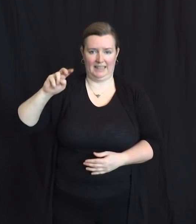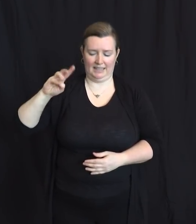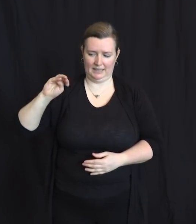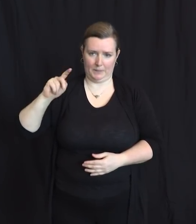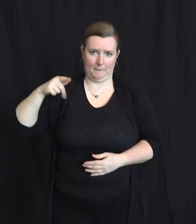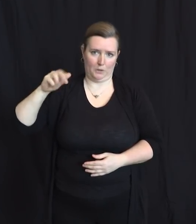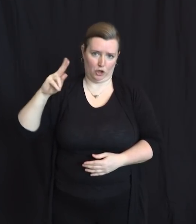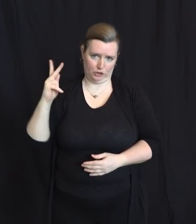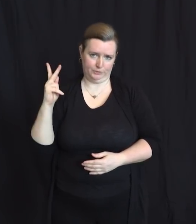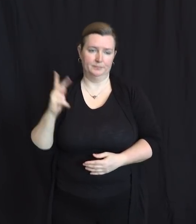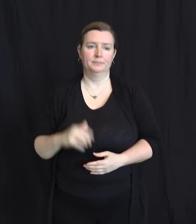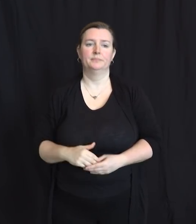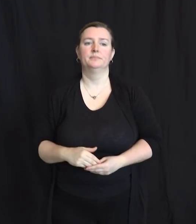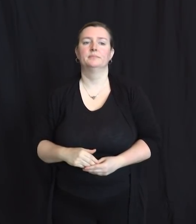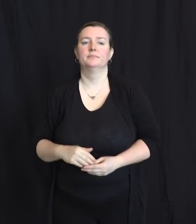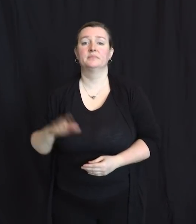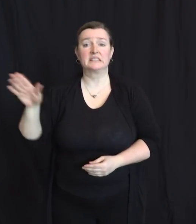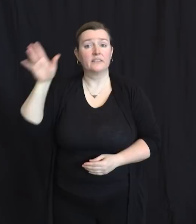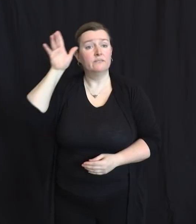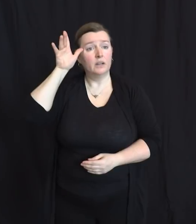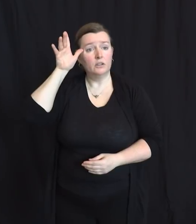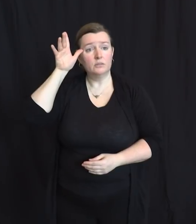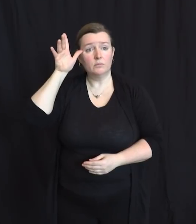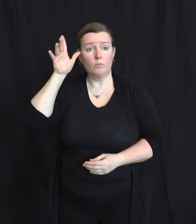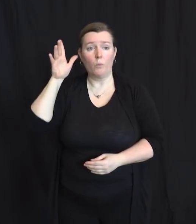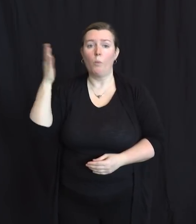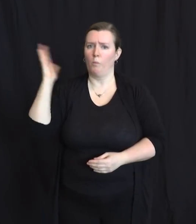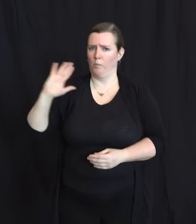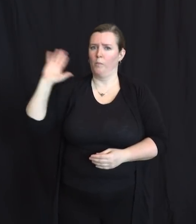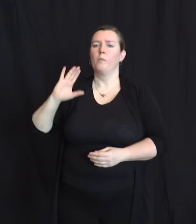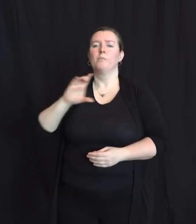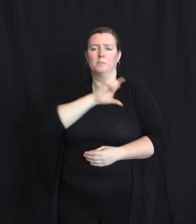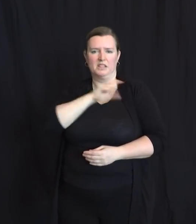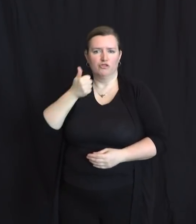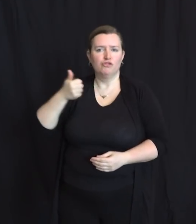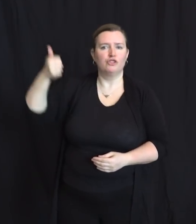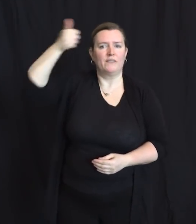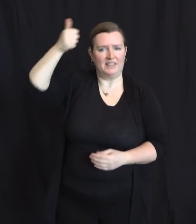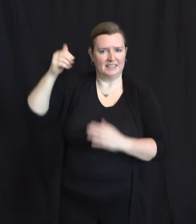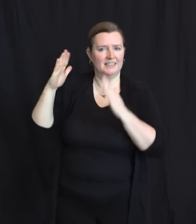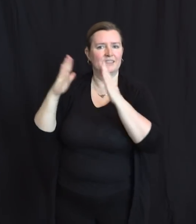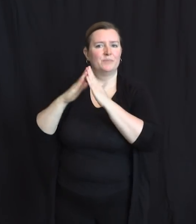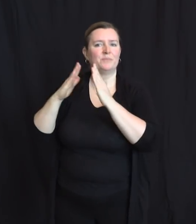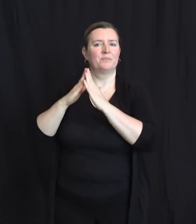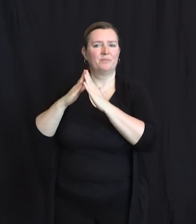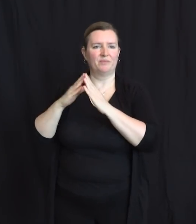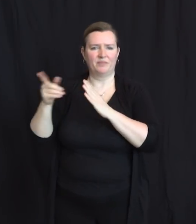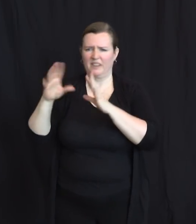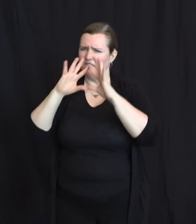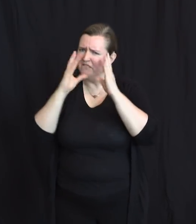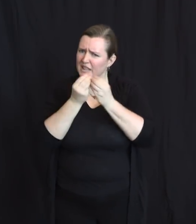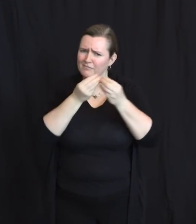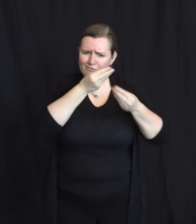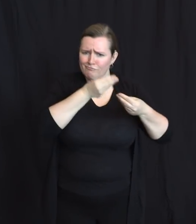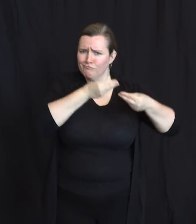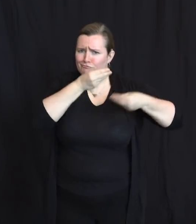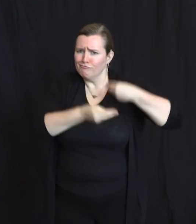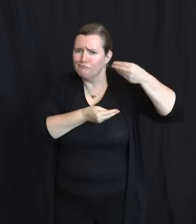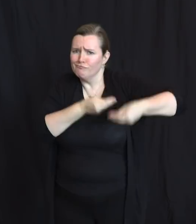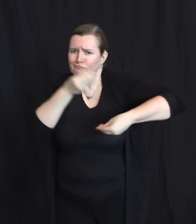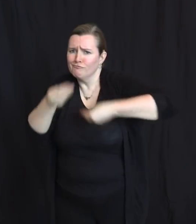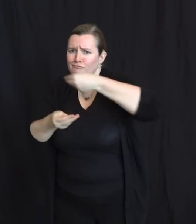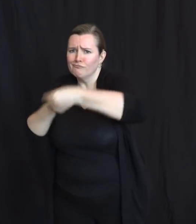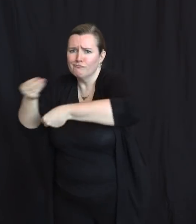chief in Midland Park. So you talk about a law enforcement families. But God bless Maureen, Rick, David, and their